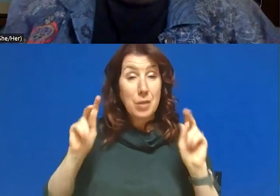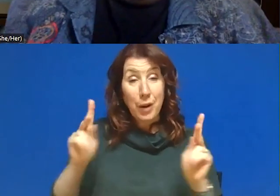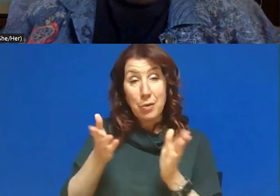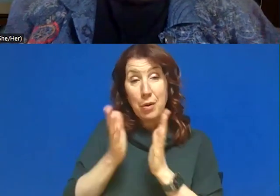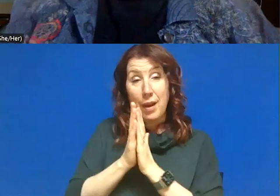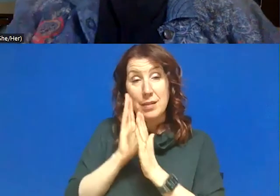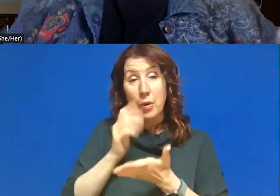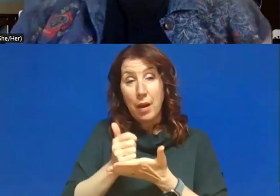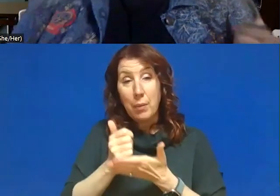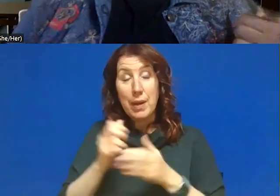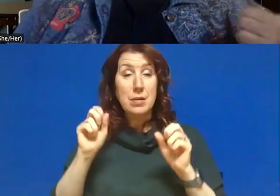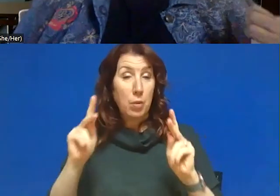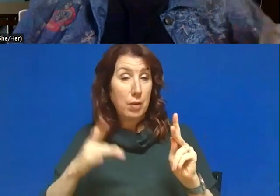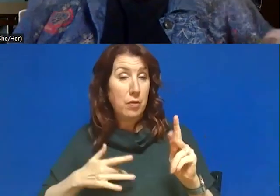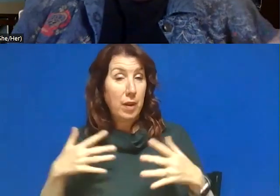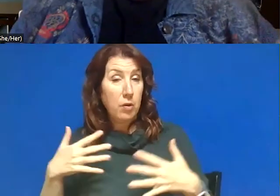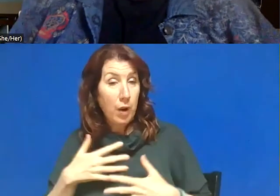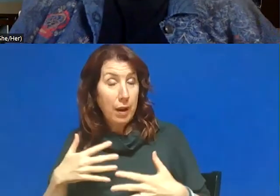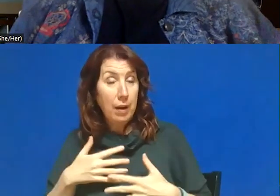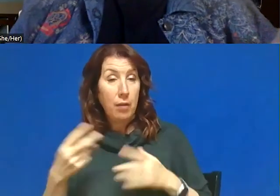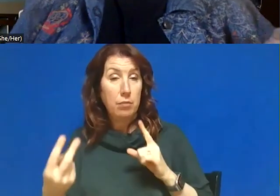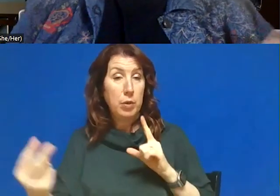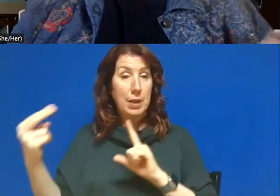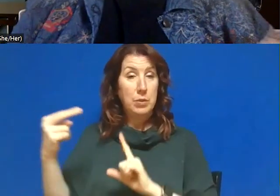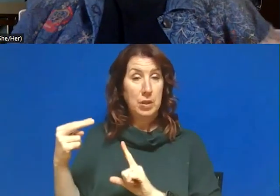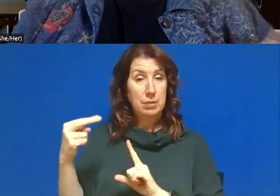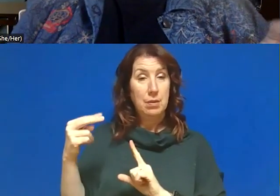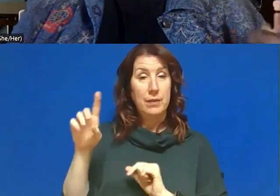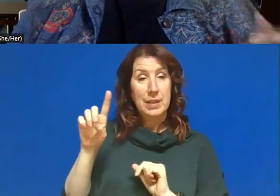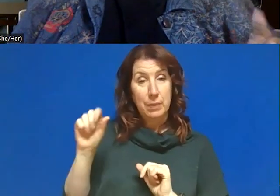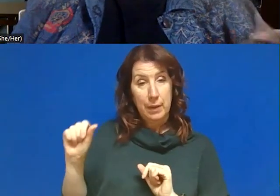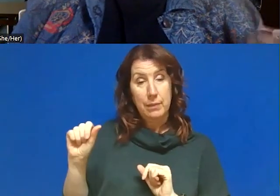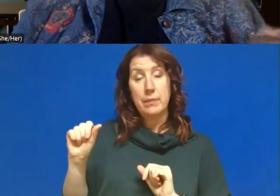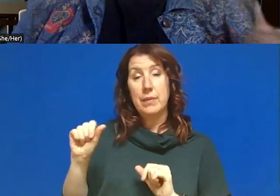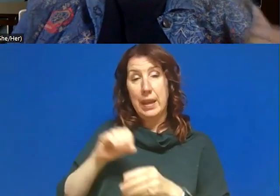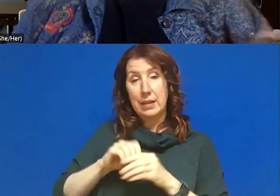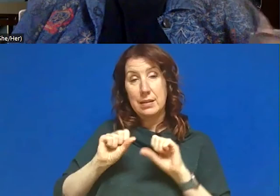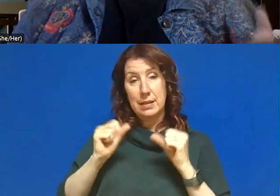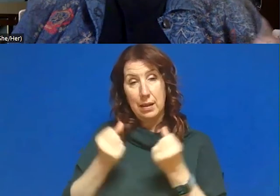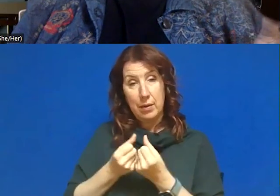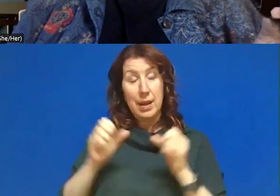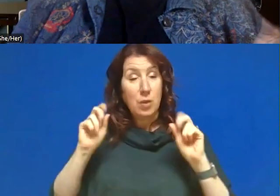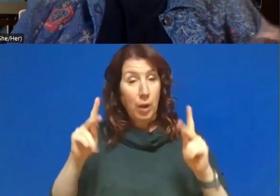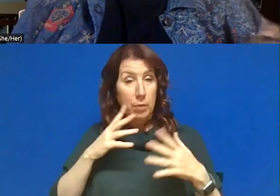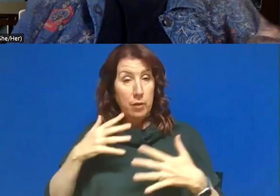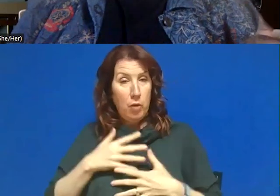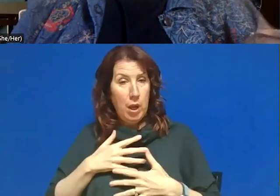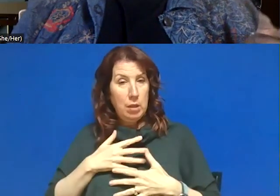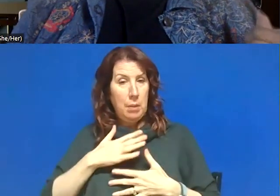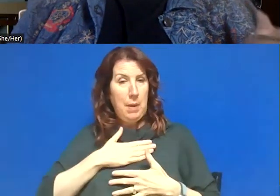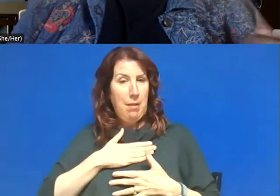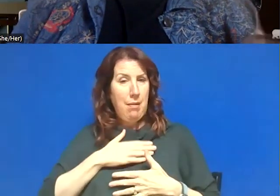perceptions of disability in society. It is okay to be fearful of what a disability identity means,